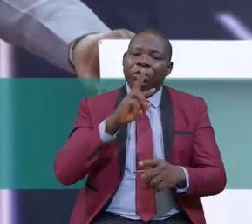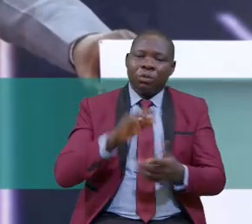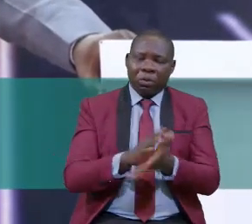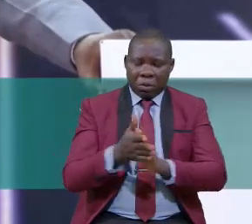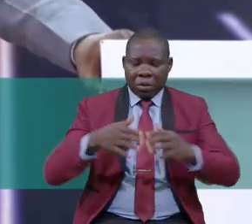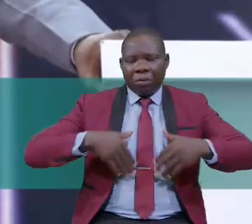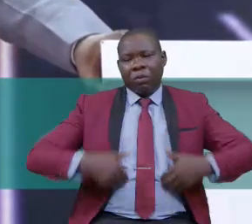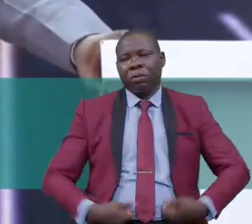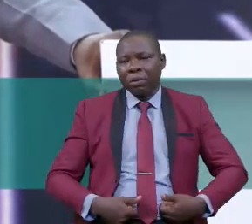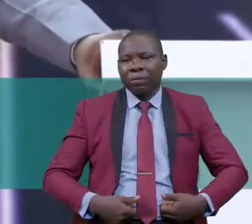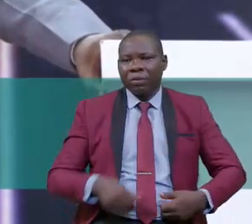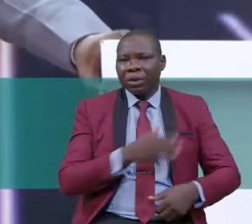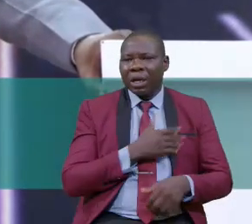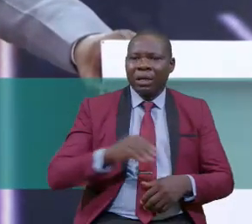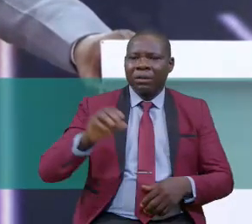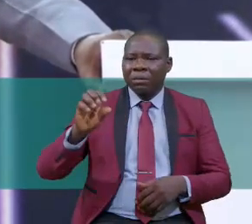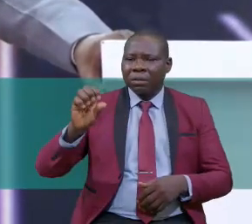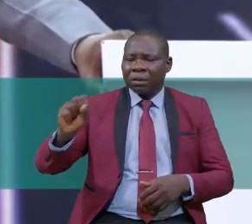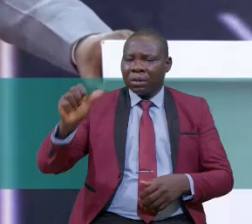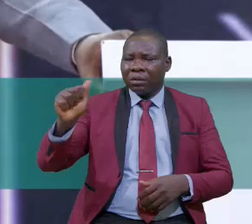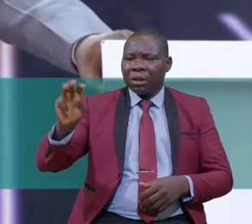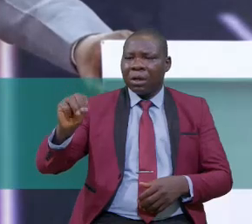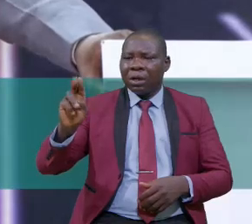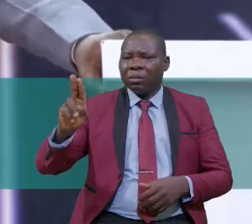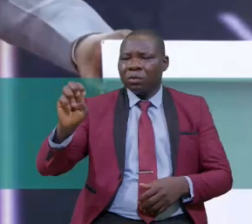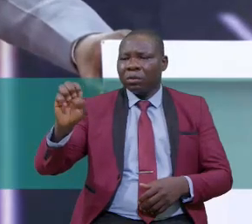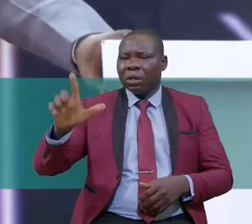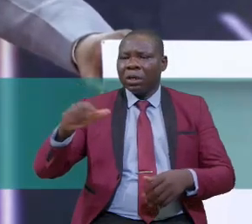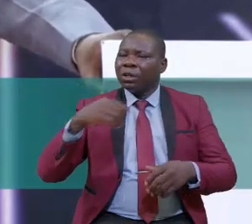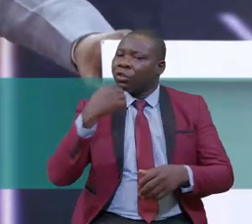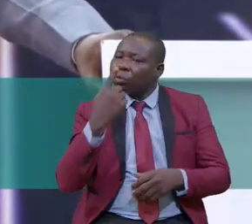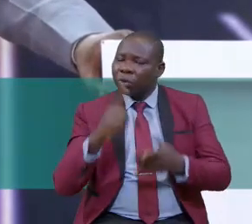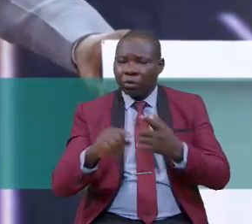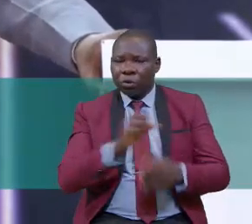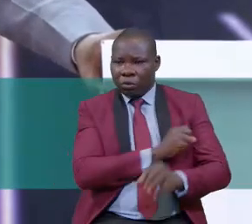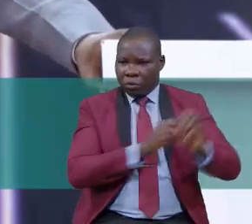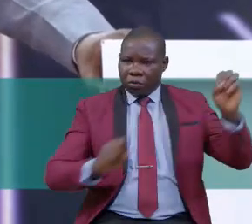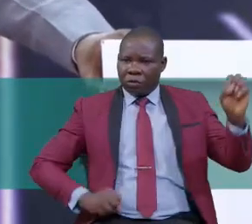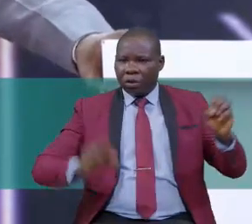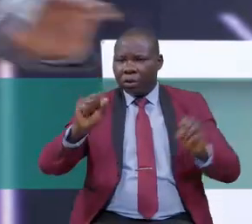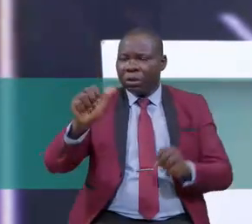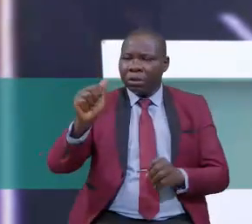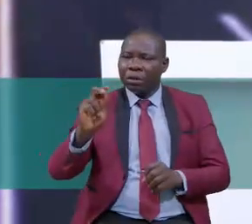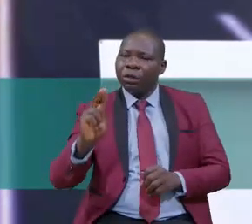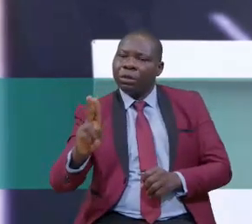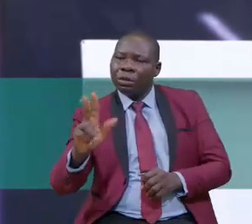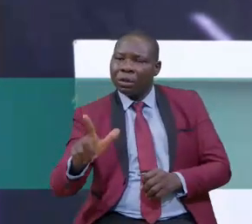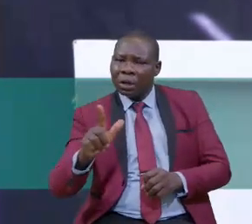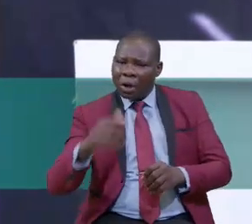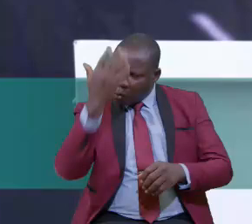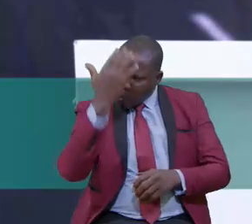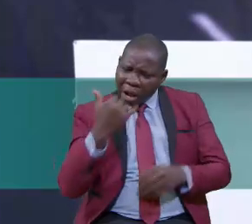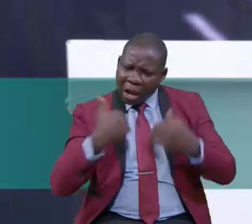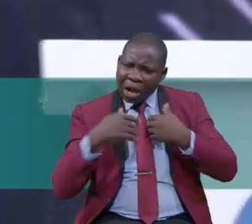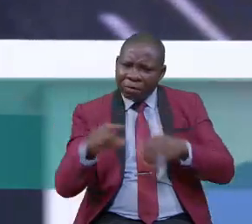Saul and said, why have you done this? When you were elected and when you were appointed, you were taller